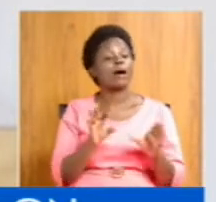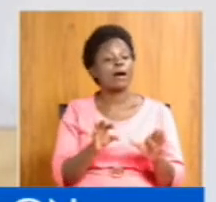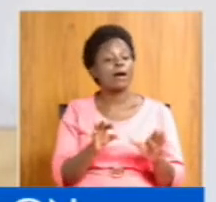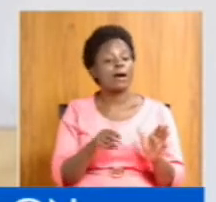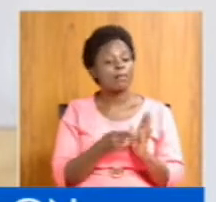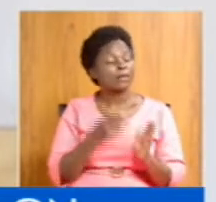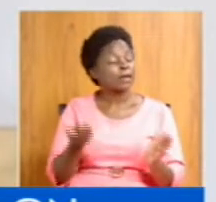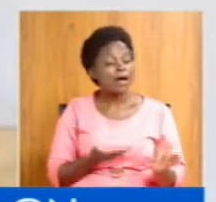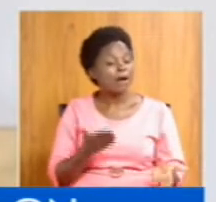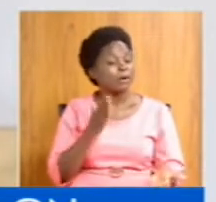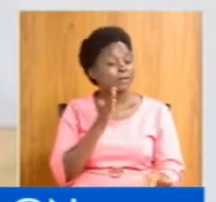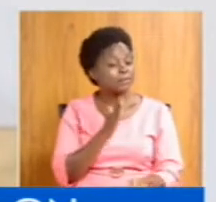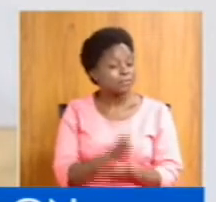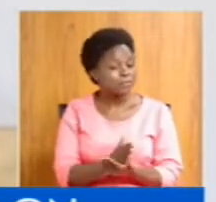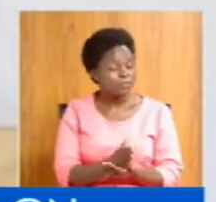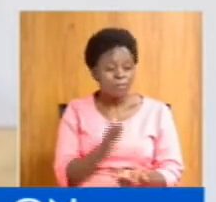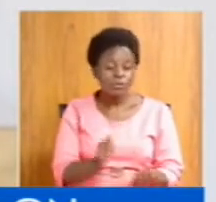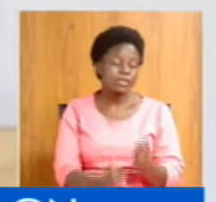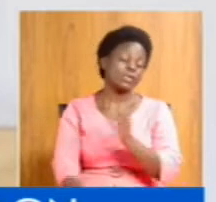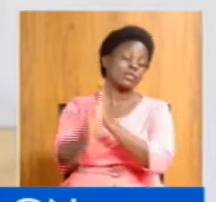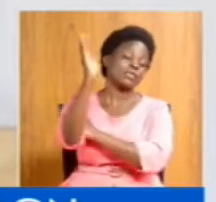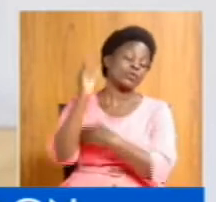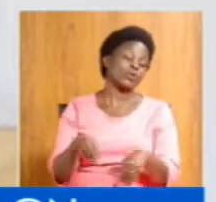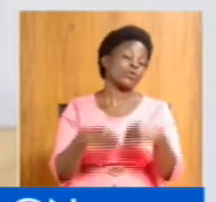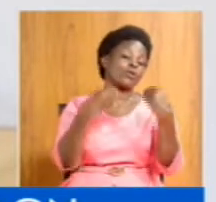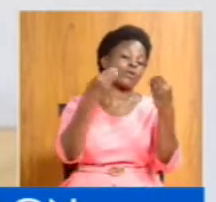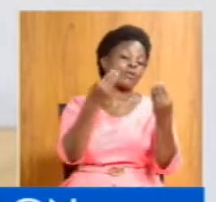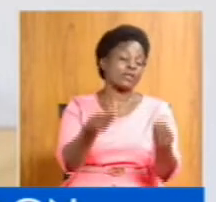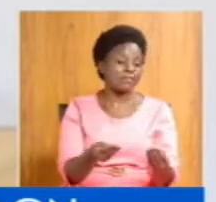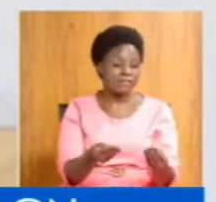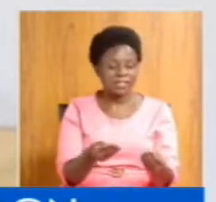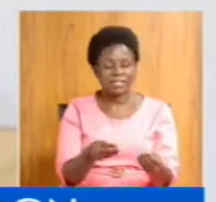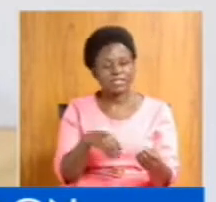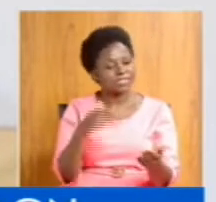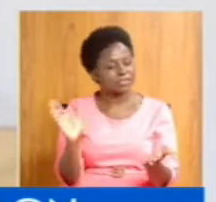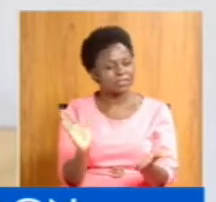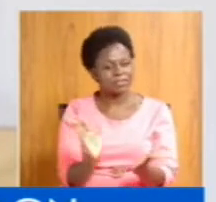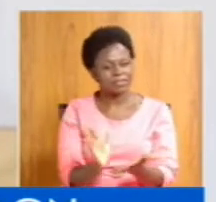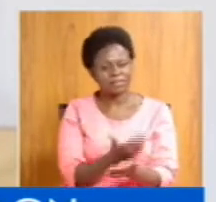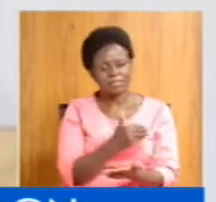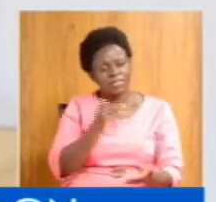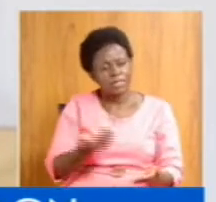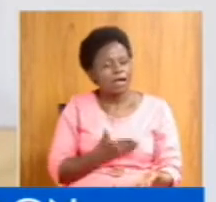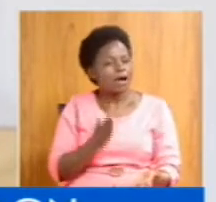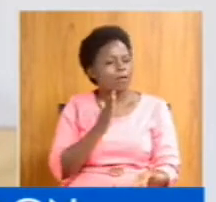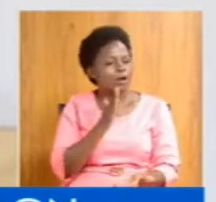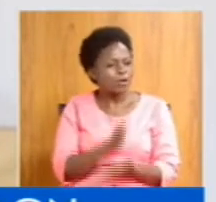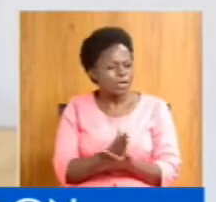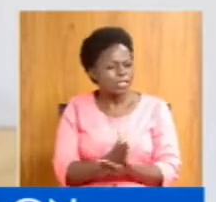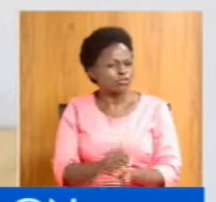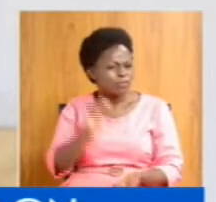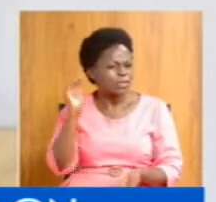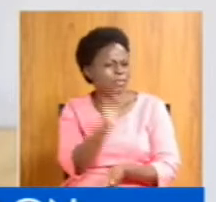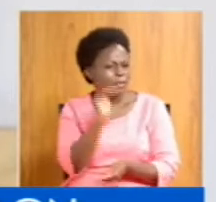it means our right that is God-given, is curtailed. And it is our right to